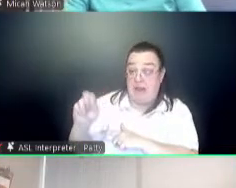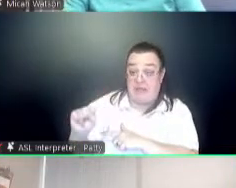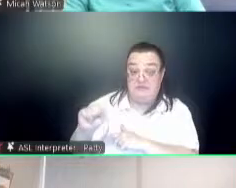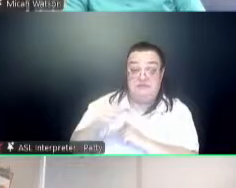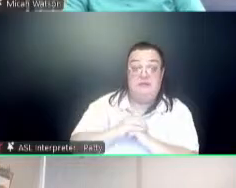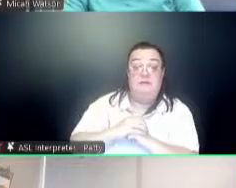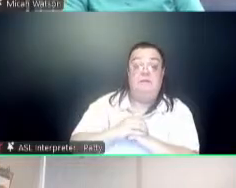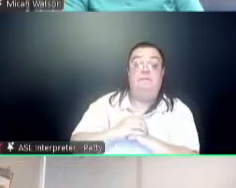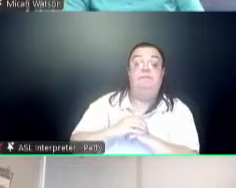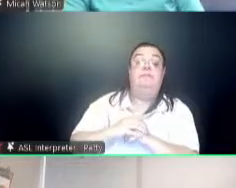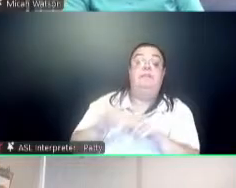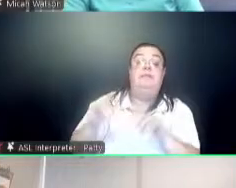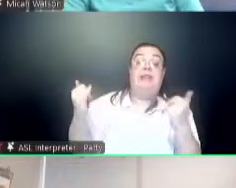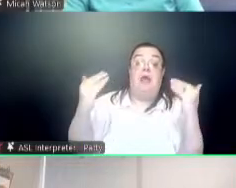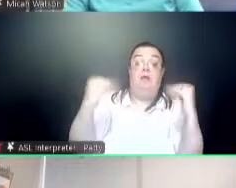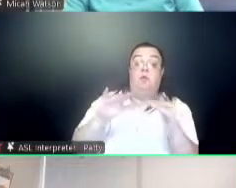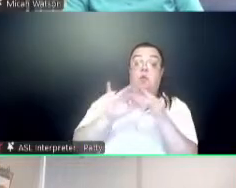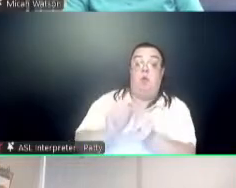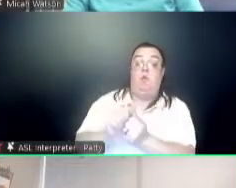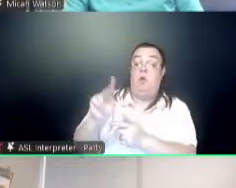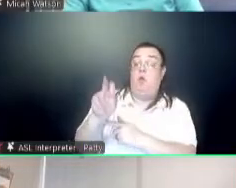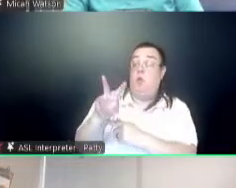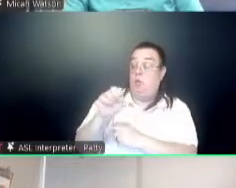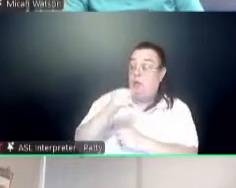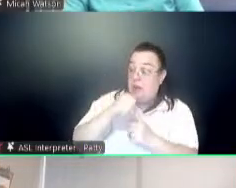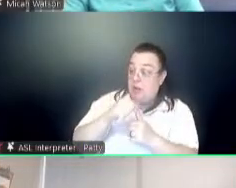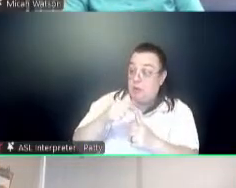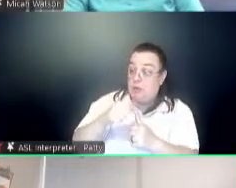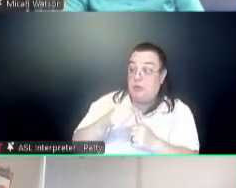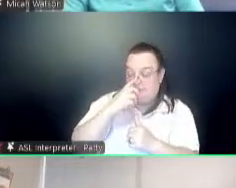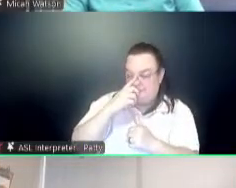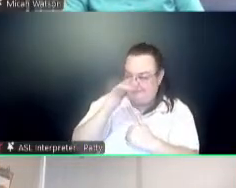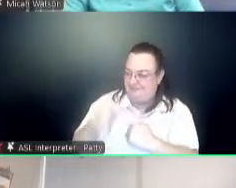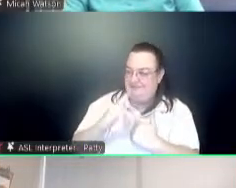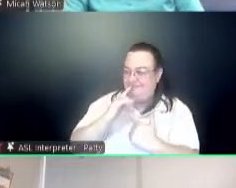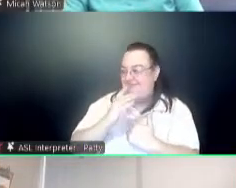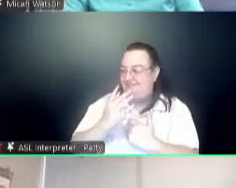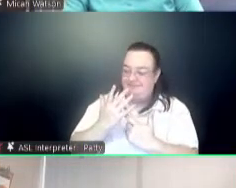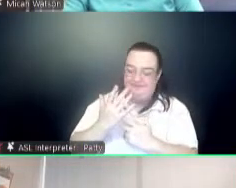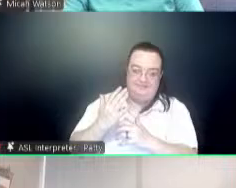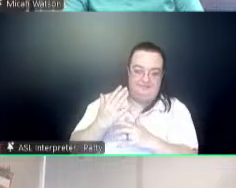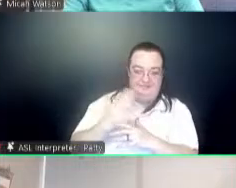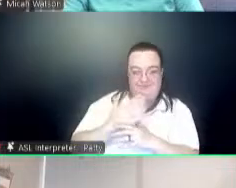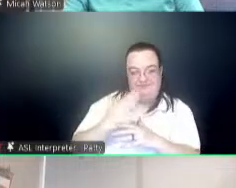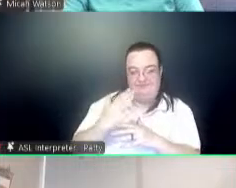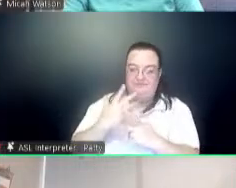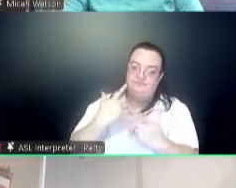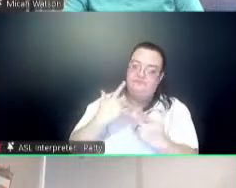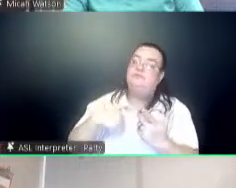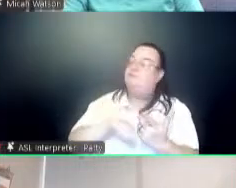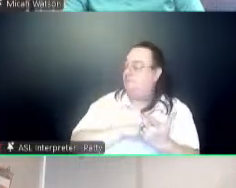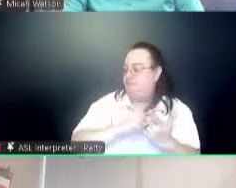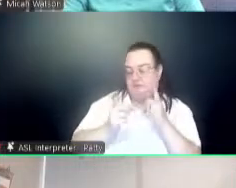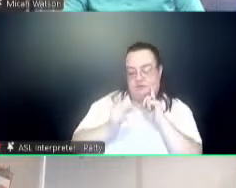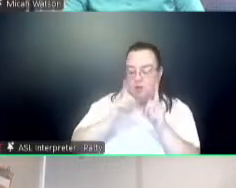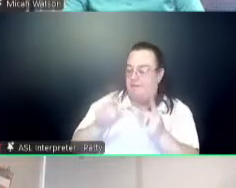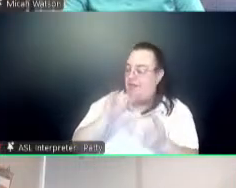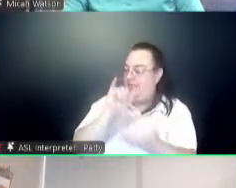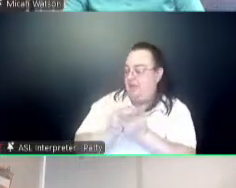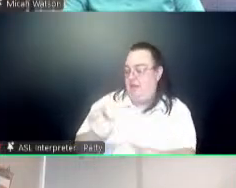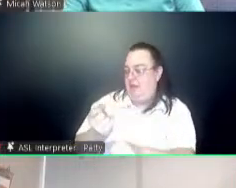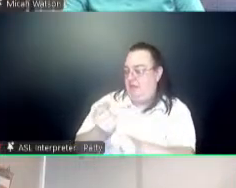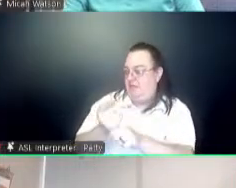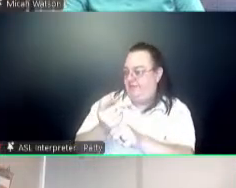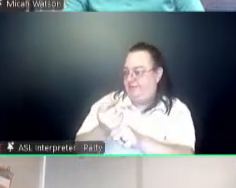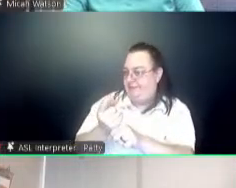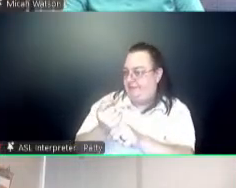As it relates to the newsletter is somewhere between, and we have this conversation every year. It can range